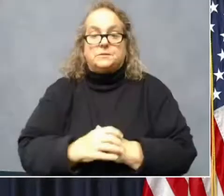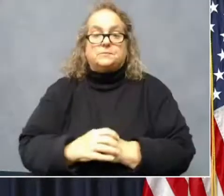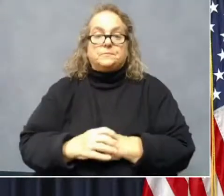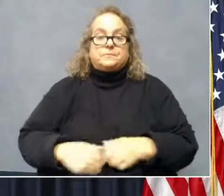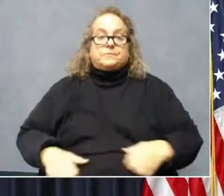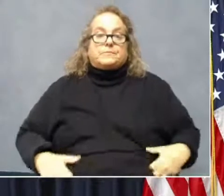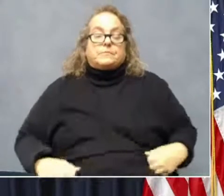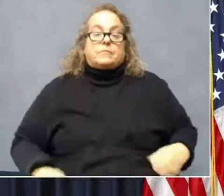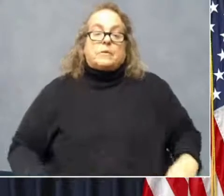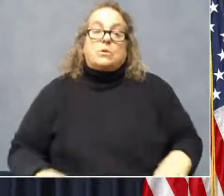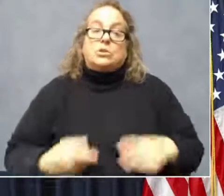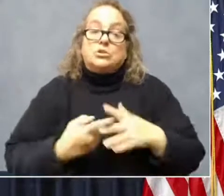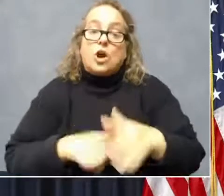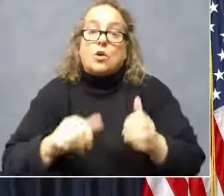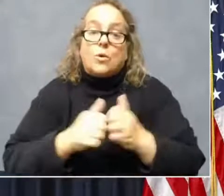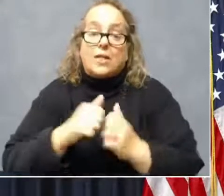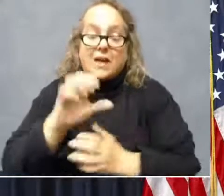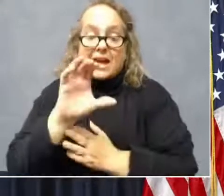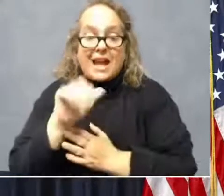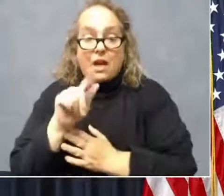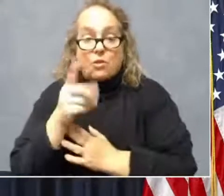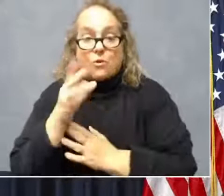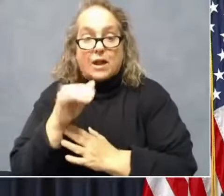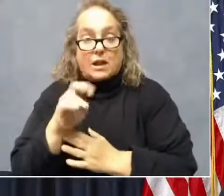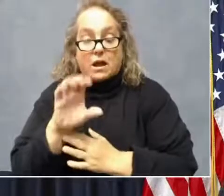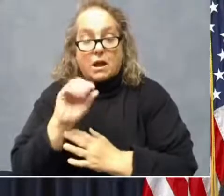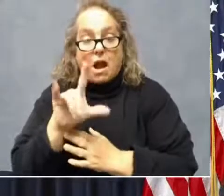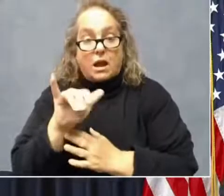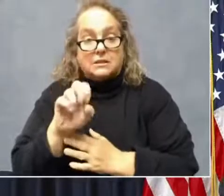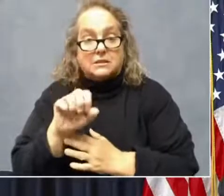Now with Catherine Collins from WLEX.